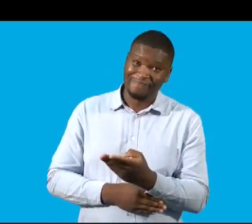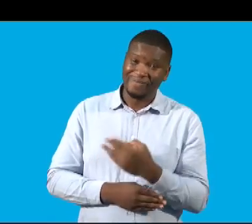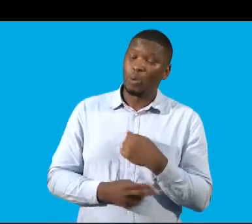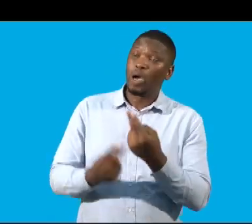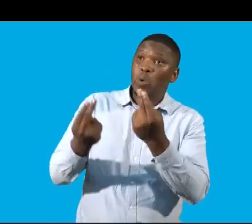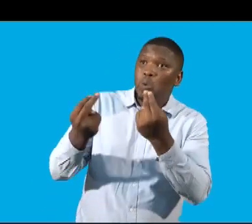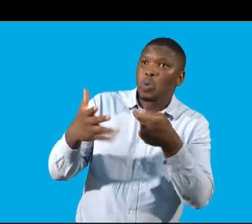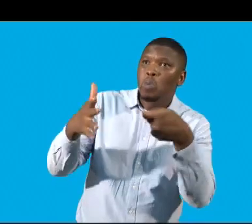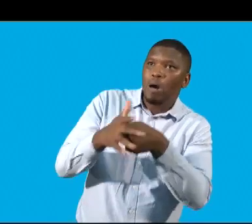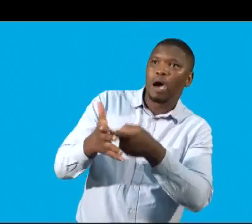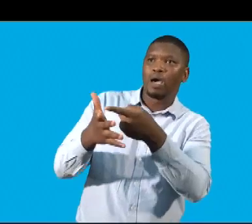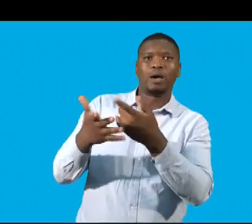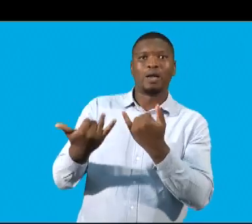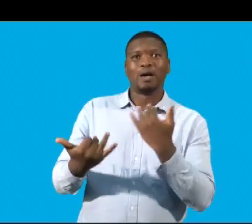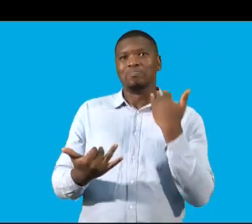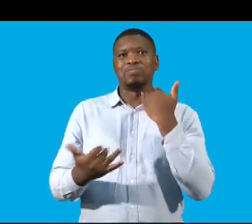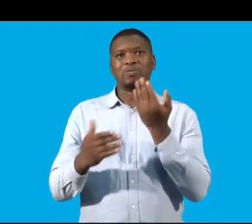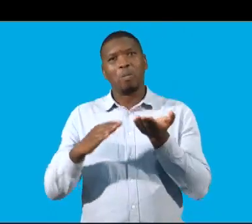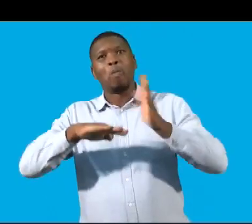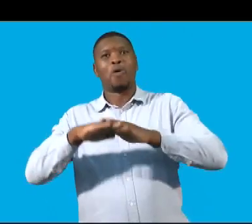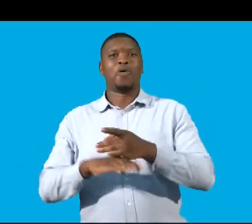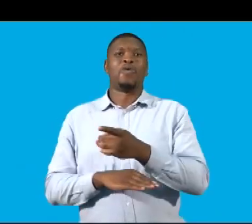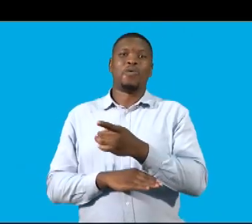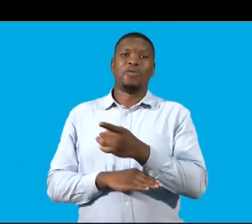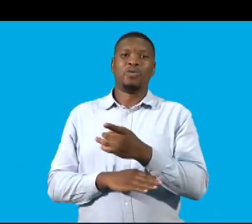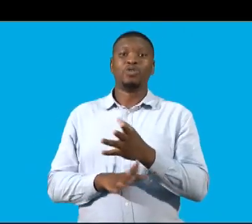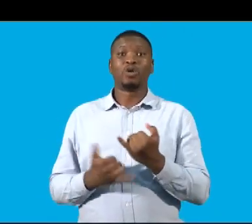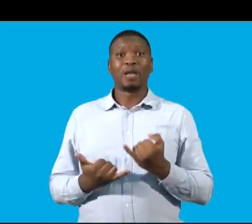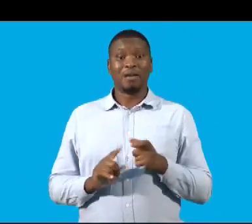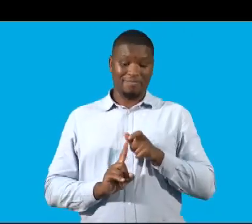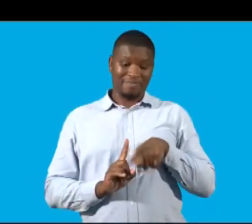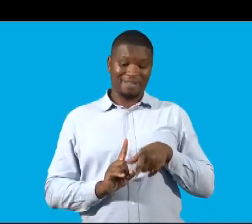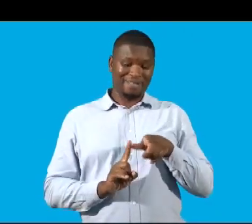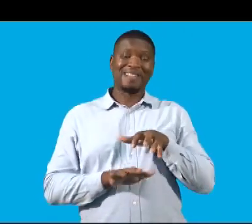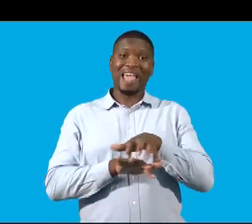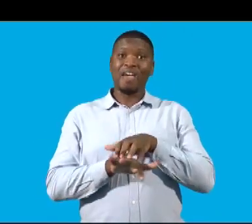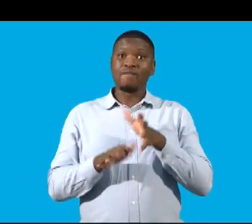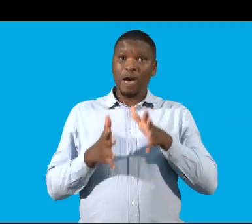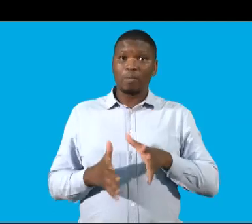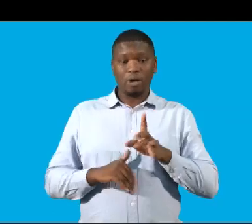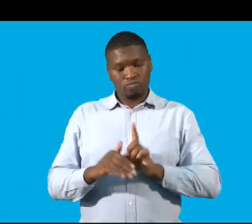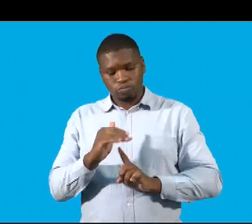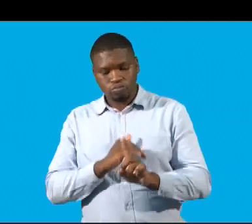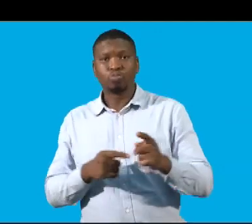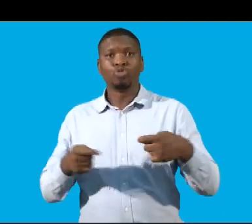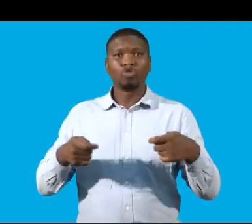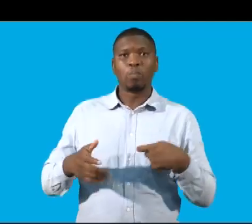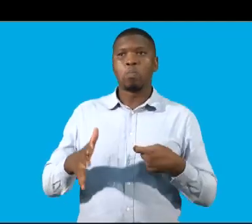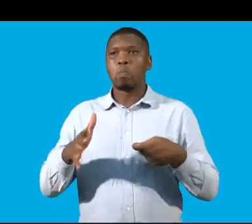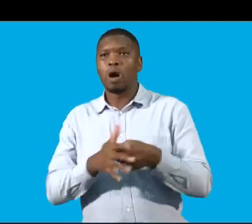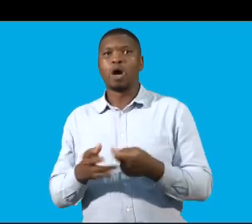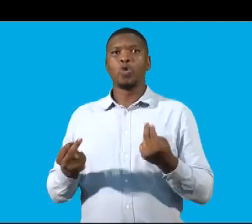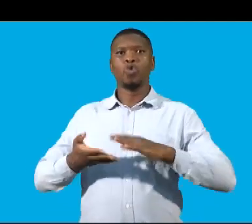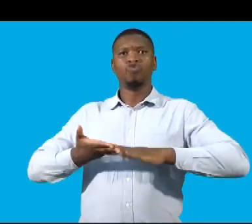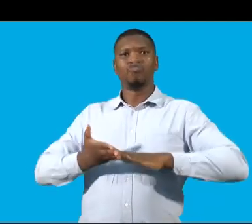that we bought, but we are talking about the newer version of this thing that we have bought. So this farmer is now going to go to a shop and try to find